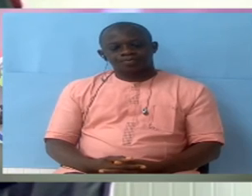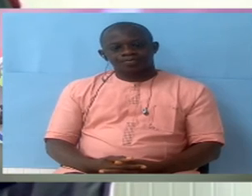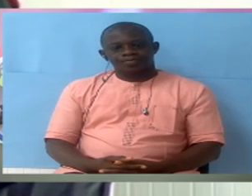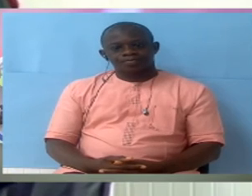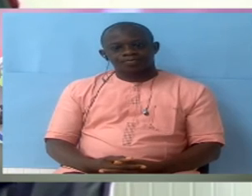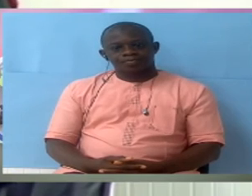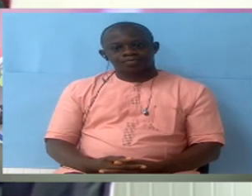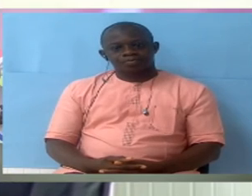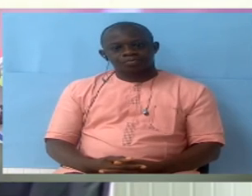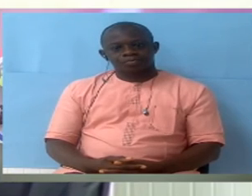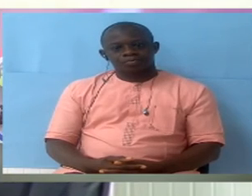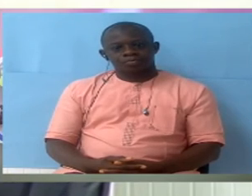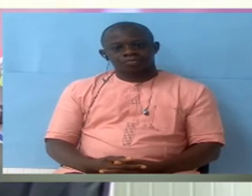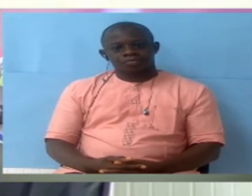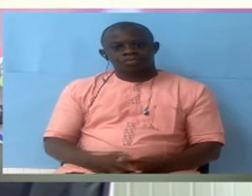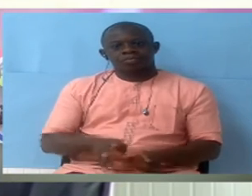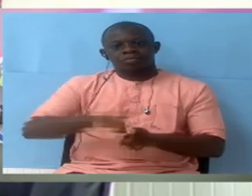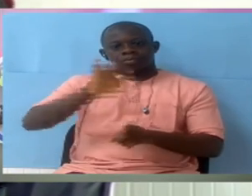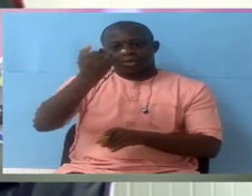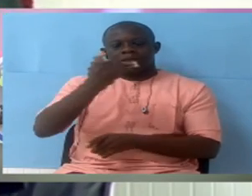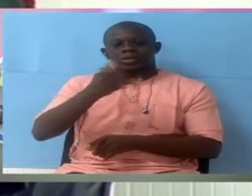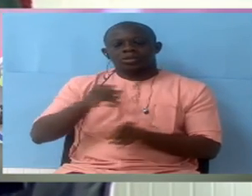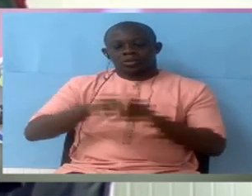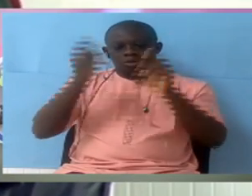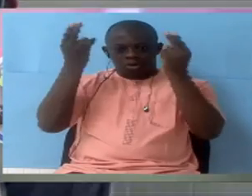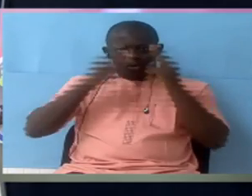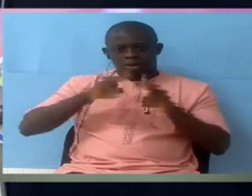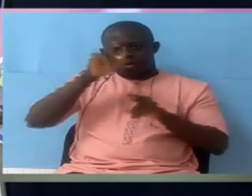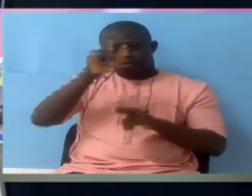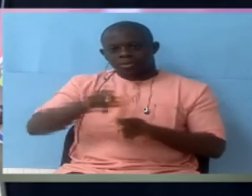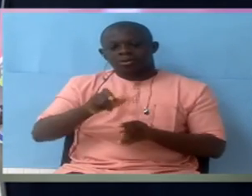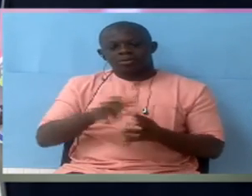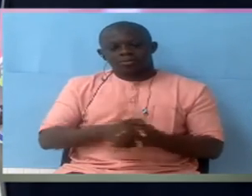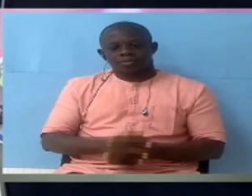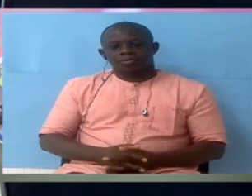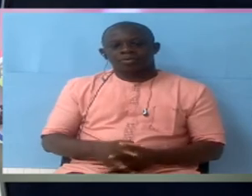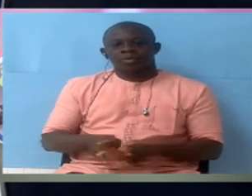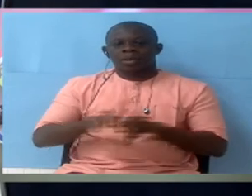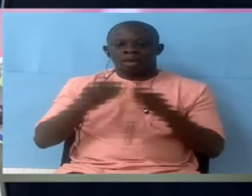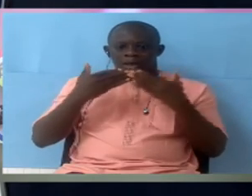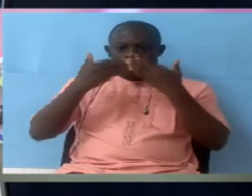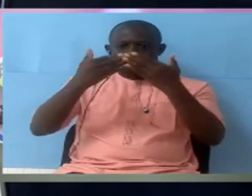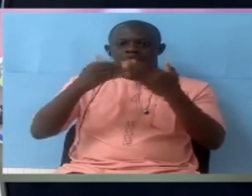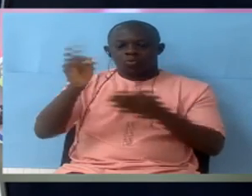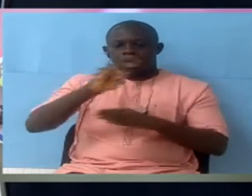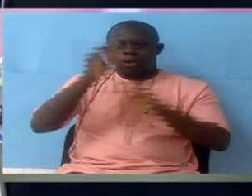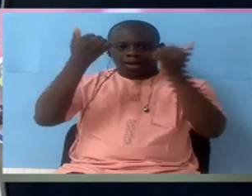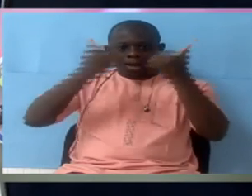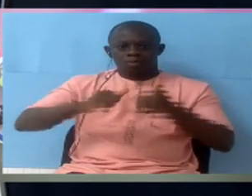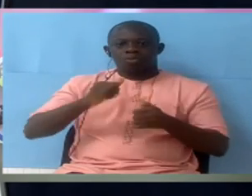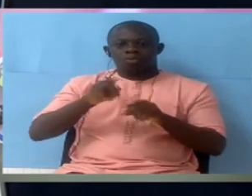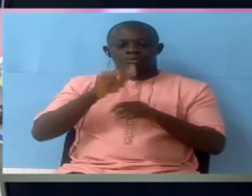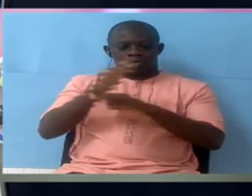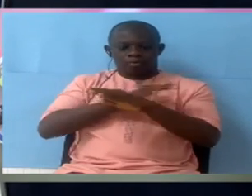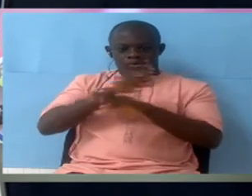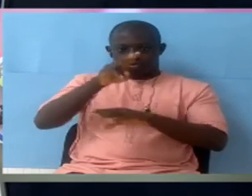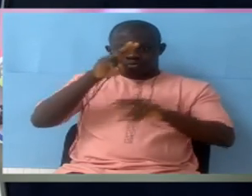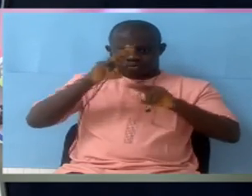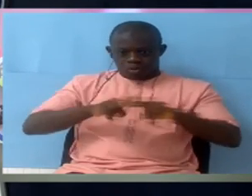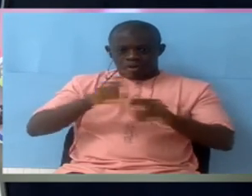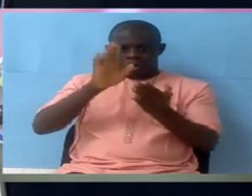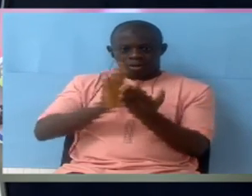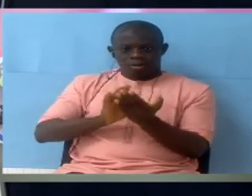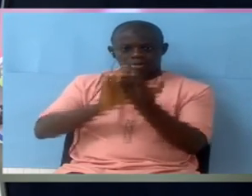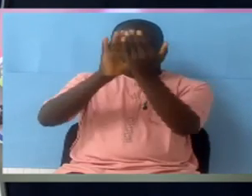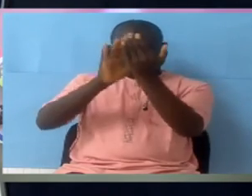xamne duñ beena. Yes, counsel. Wow, counsel. Tell us what happened while you were before this panel. La wax ñu